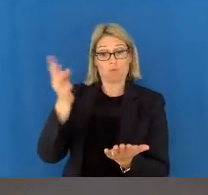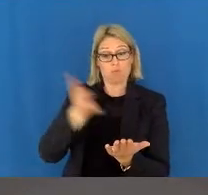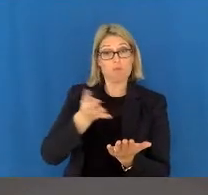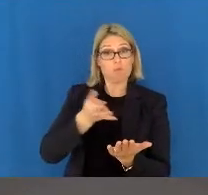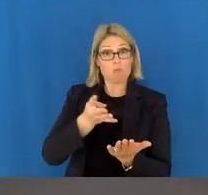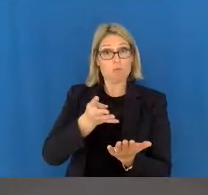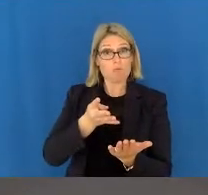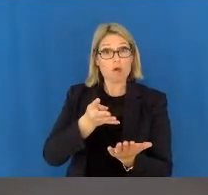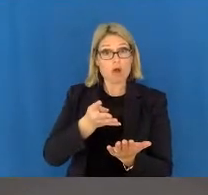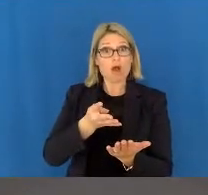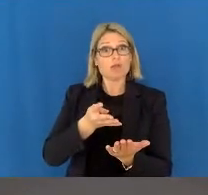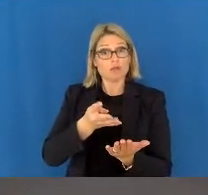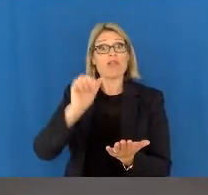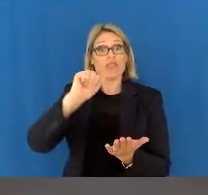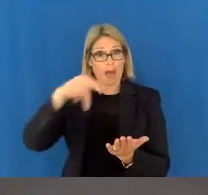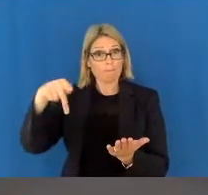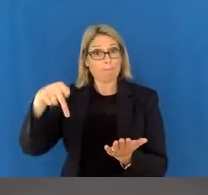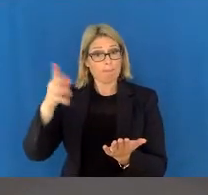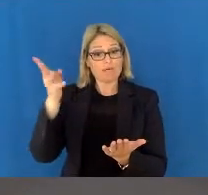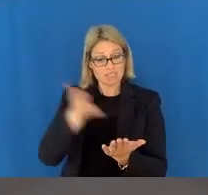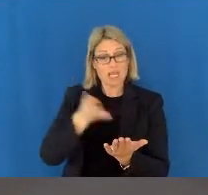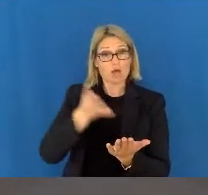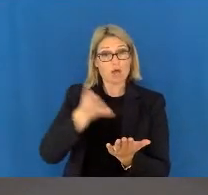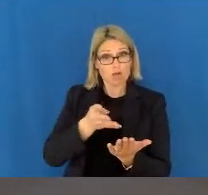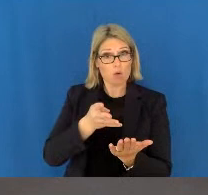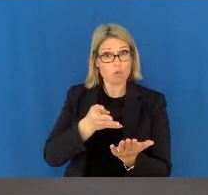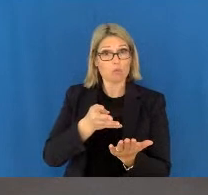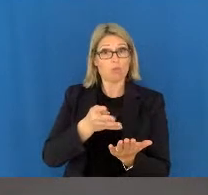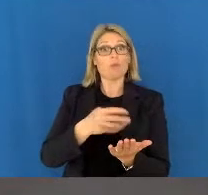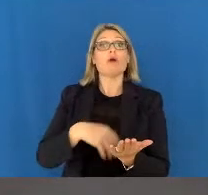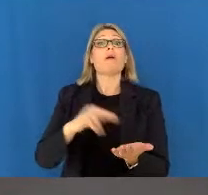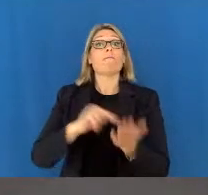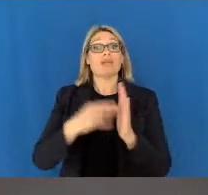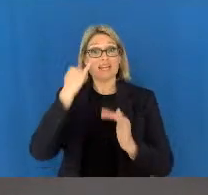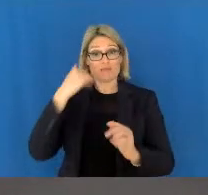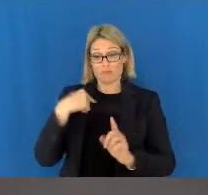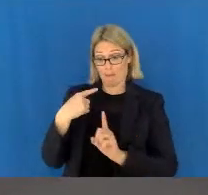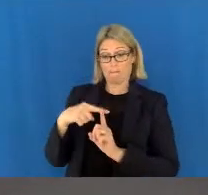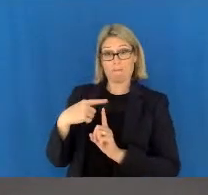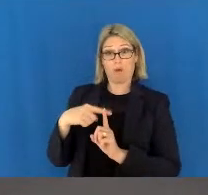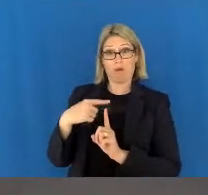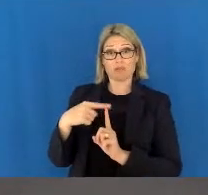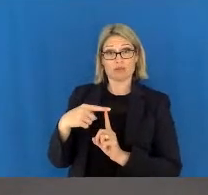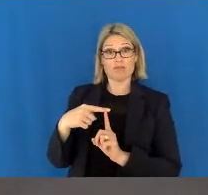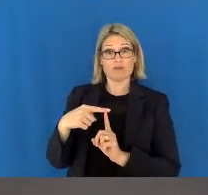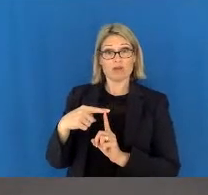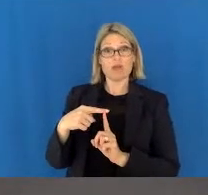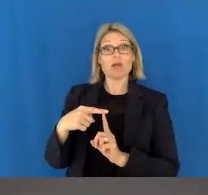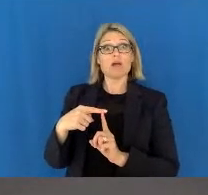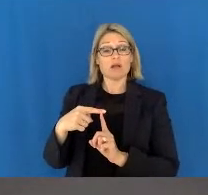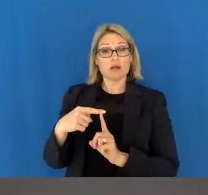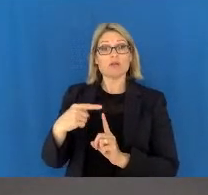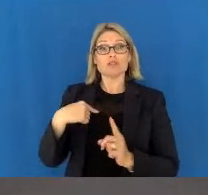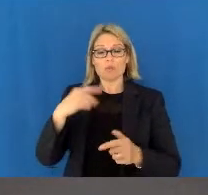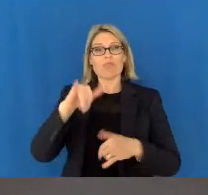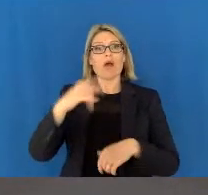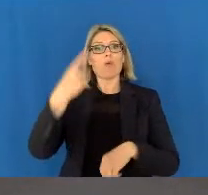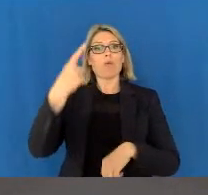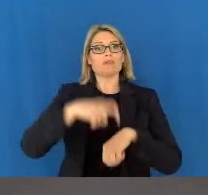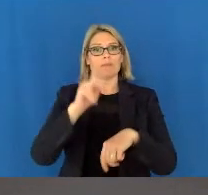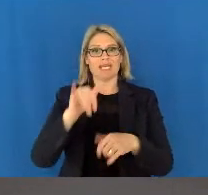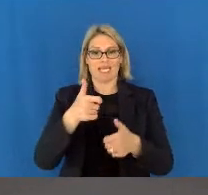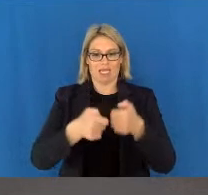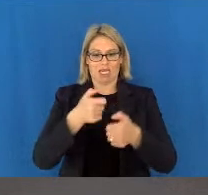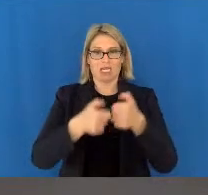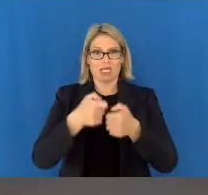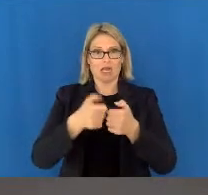mobile phone to download the app and to activate it, and in the event that you test positive for COVID-19, to enter the one-time key in the app so that